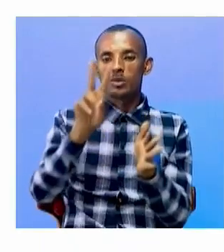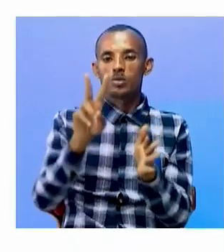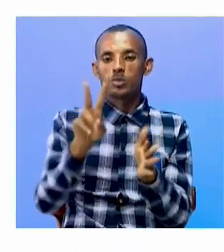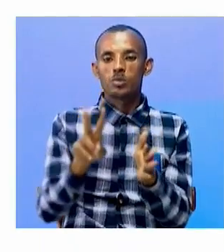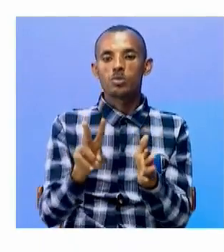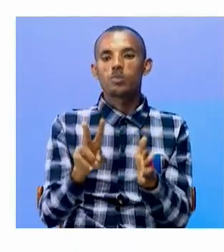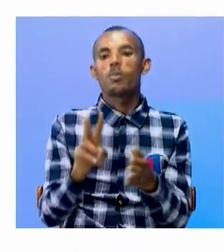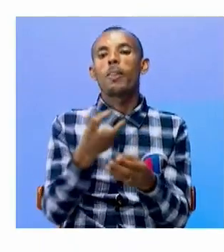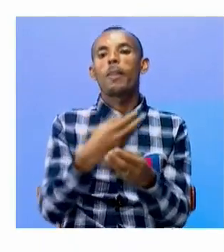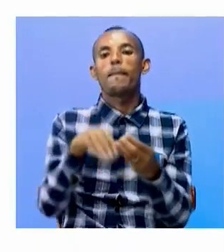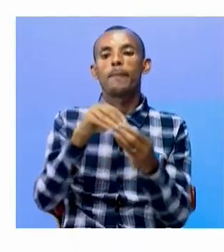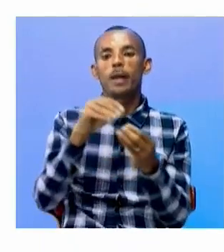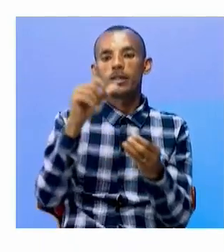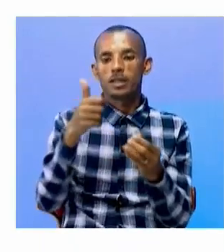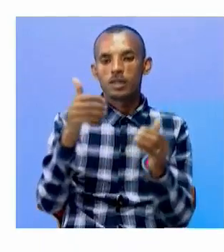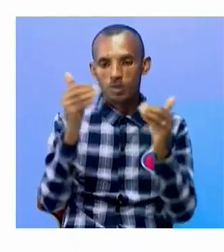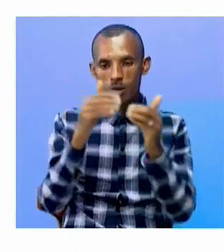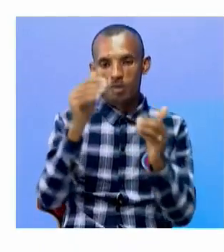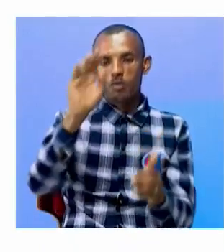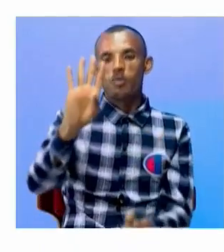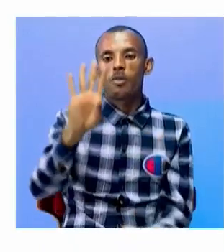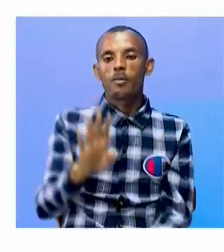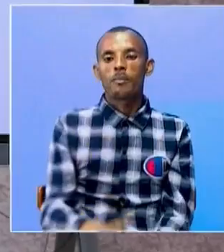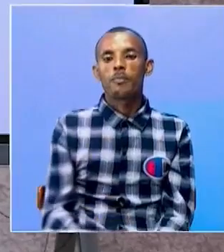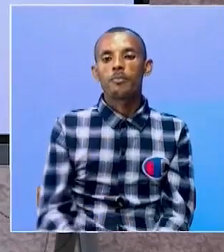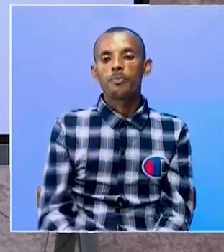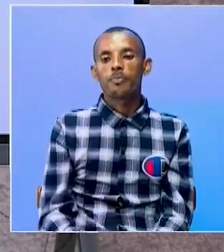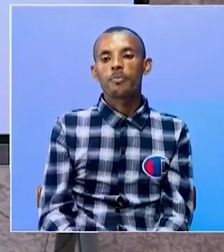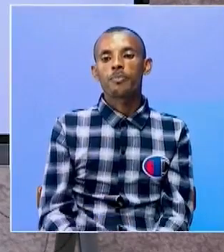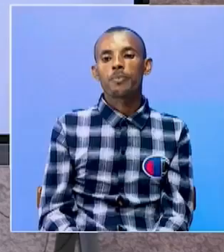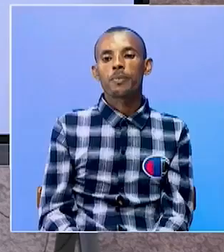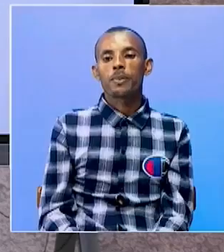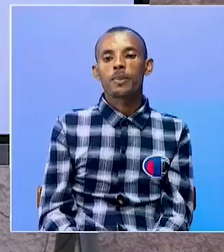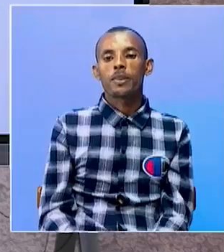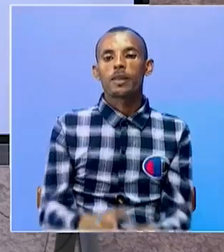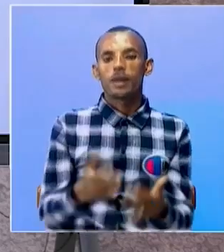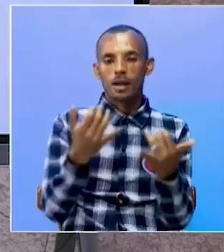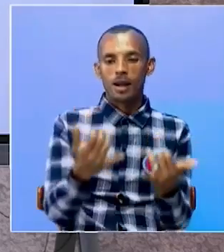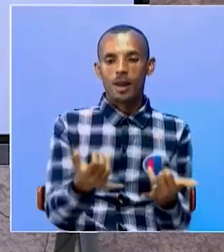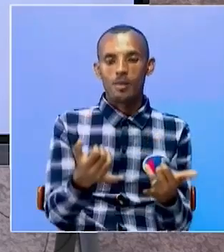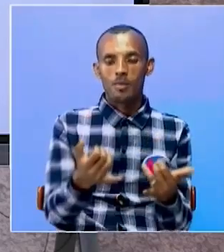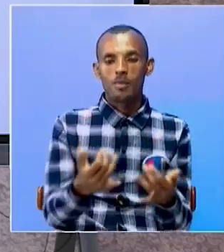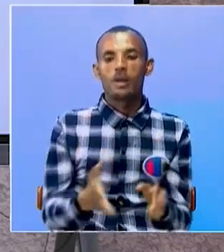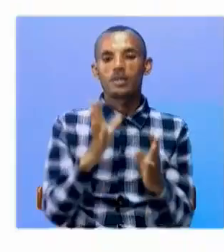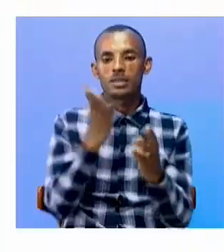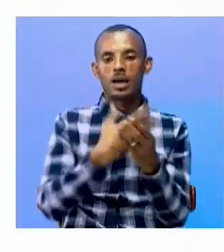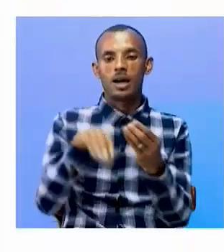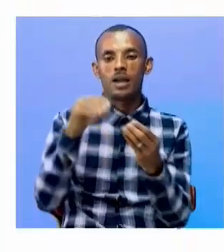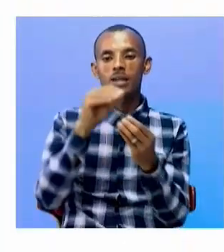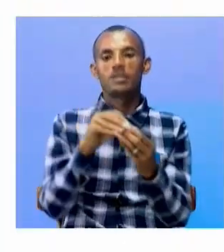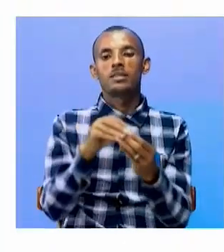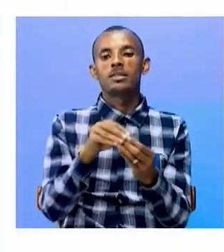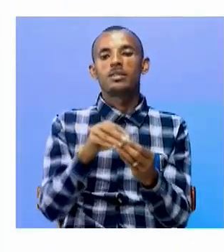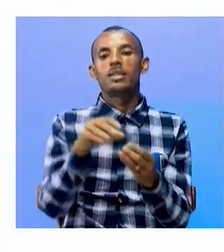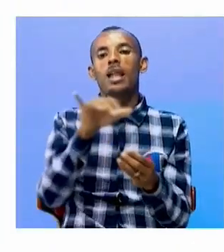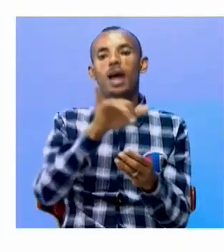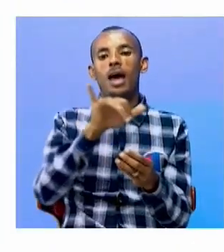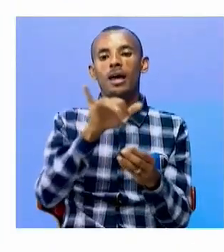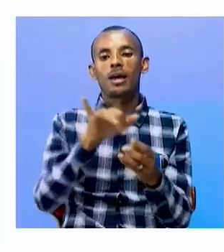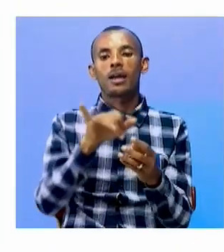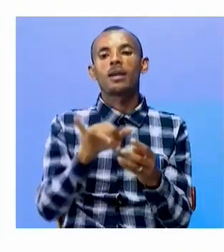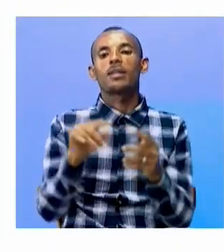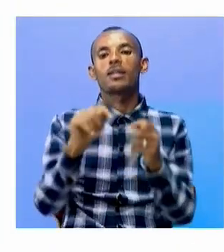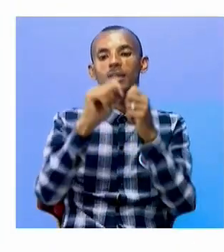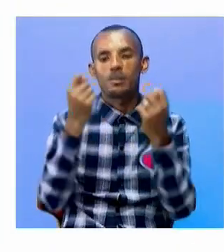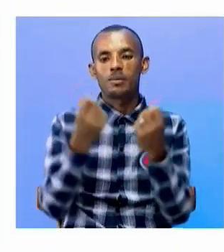as it is equal to 4. Now, let's add the like terms. 6x